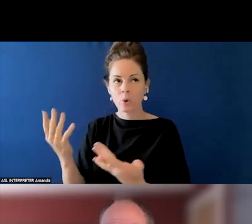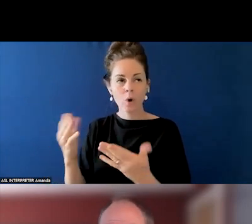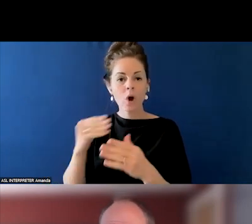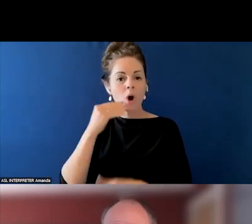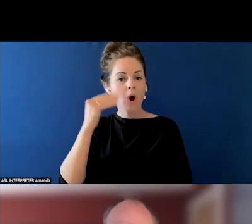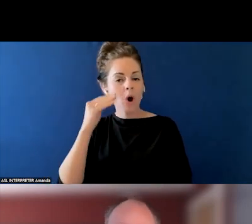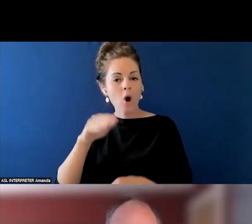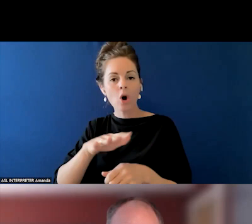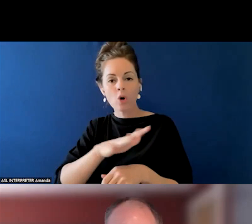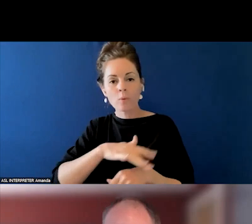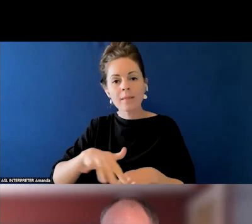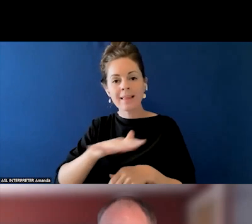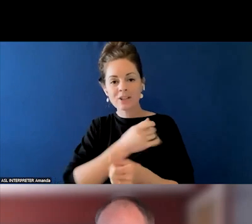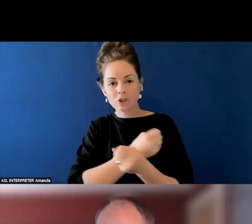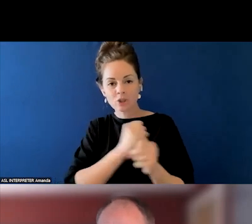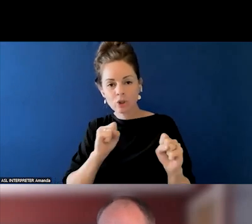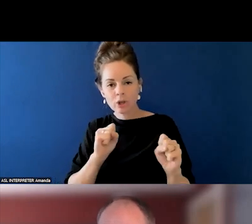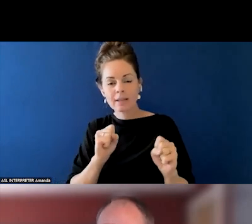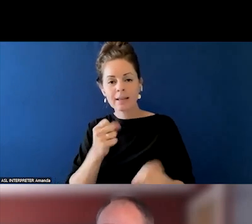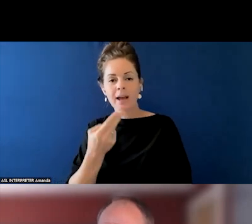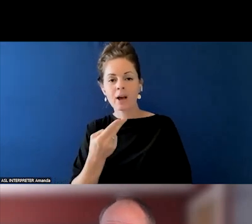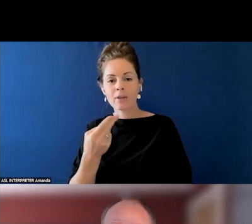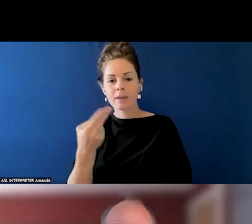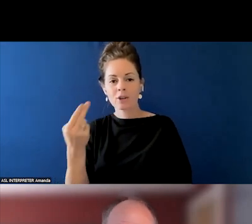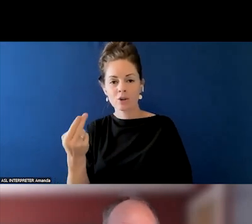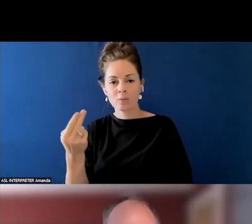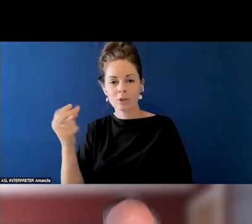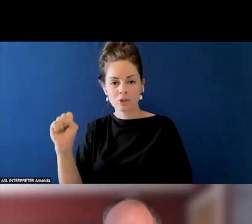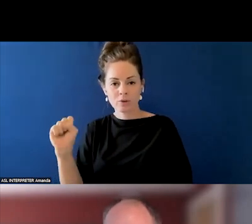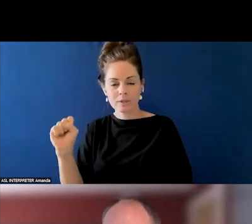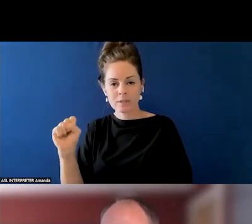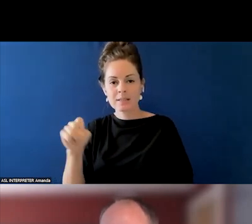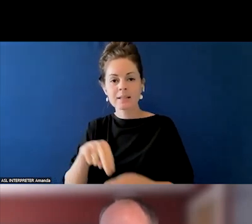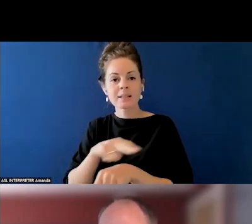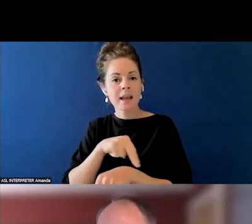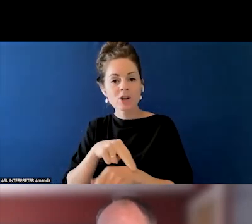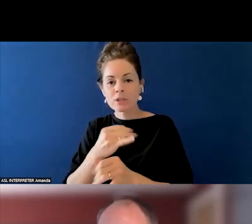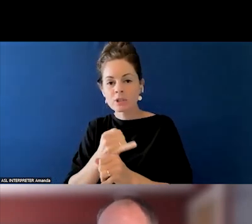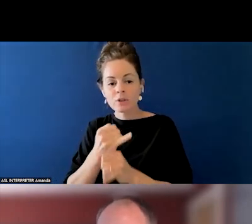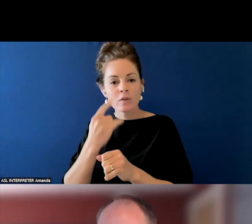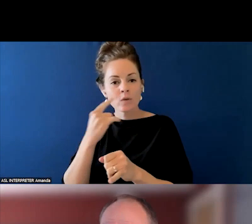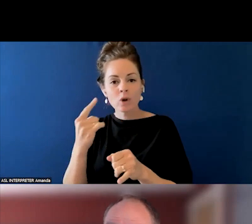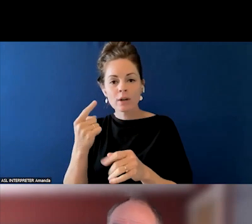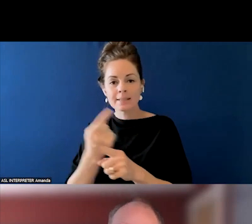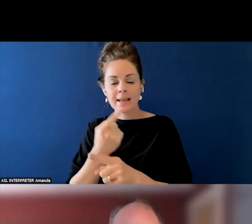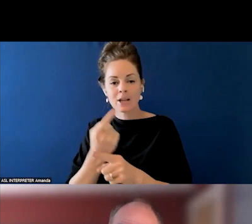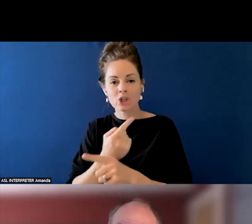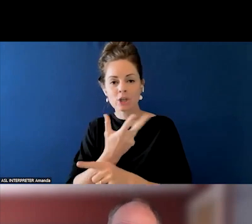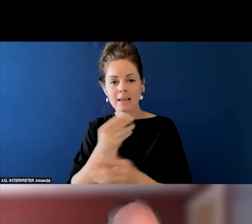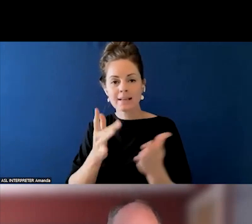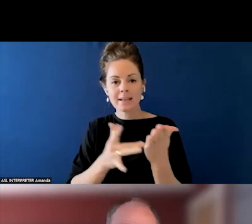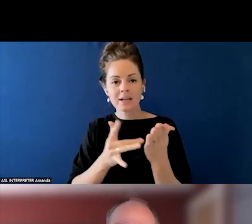Security to Health and Human Services, the National Institute for Standards and Technologies. So it is a